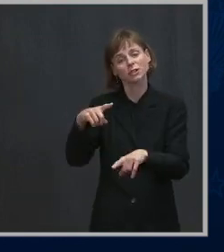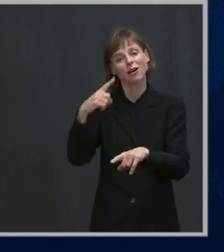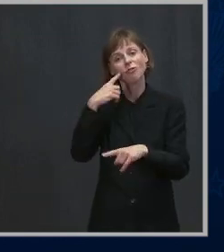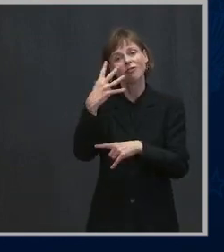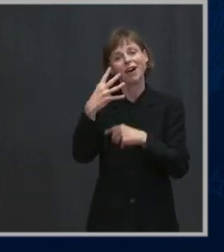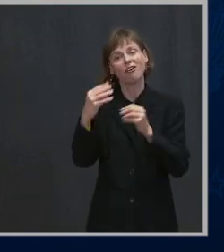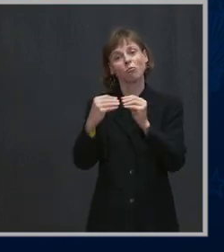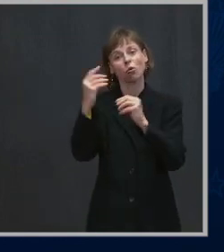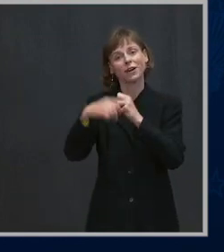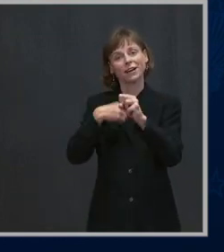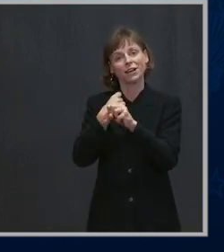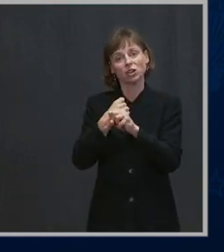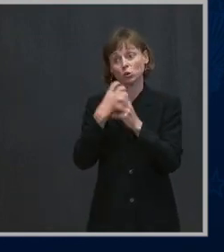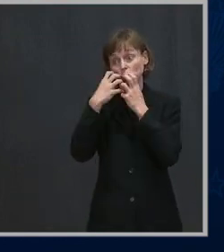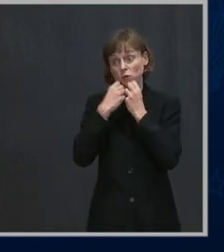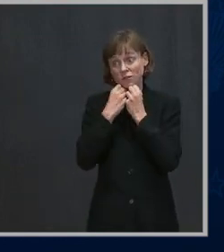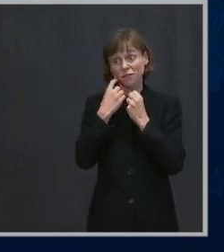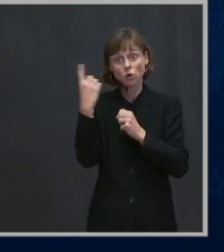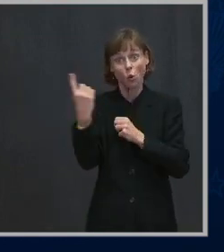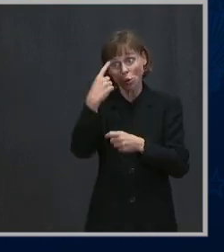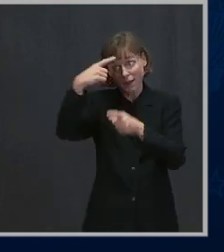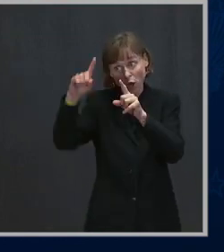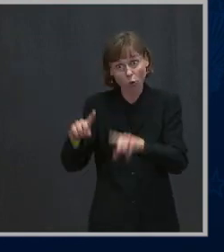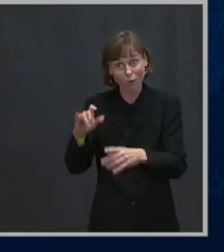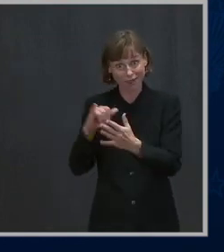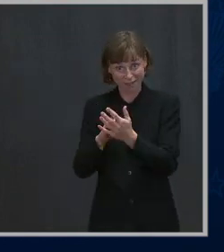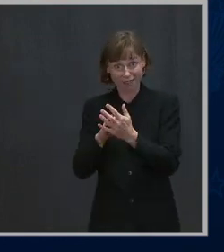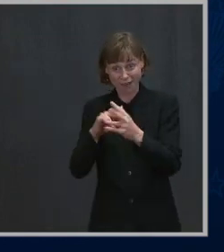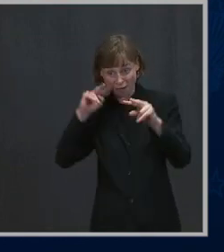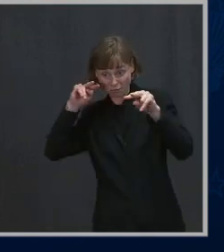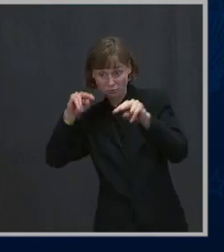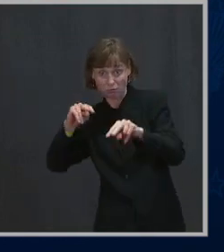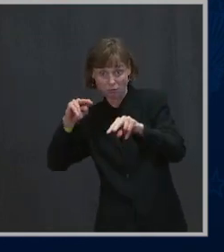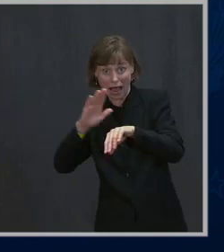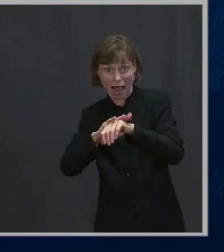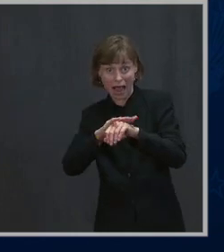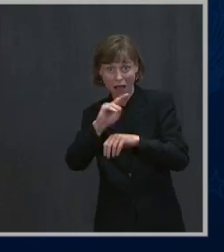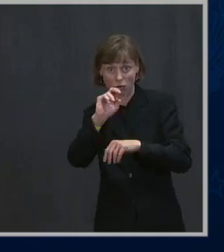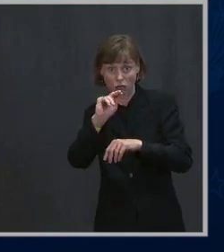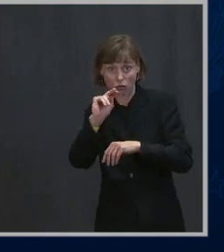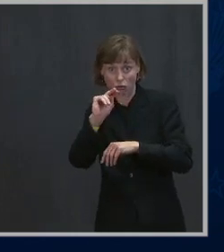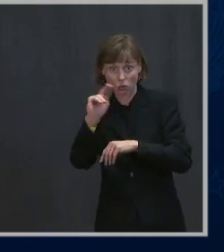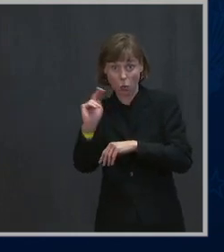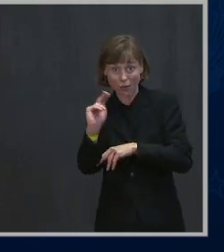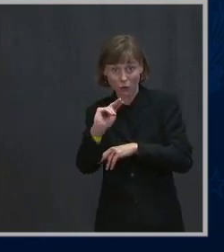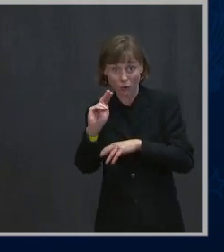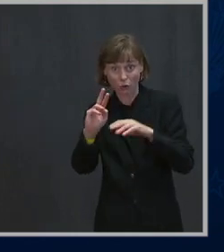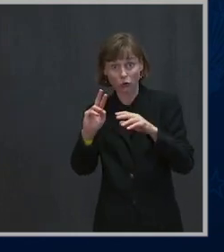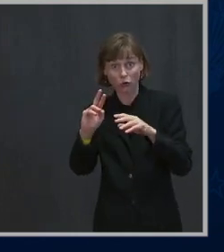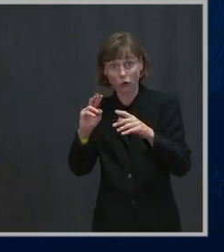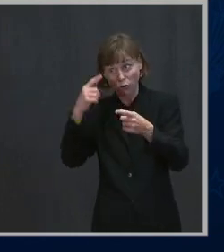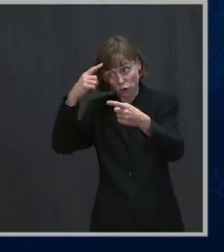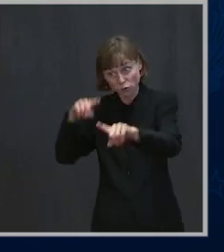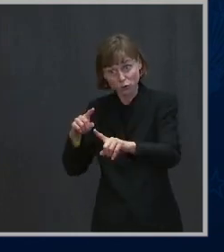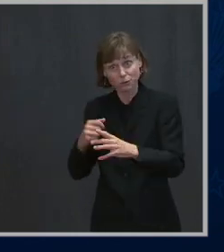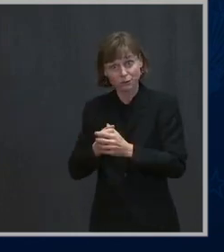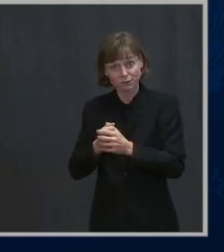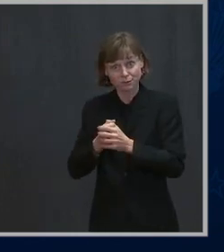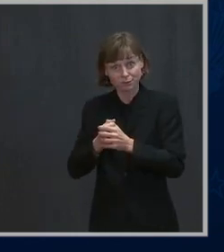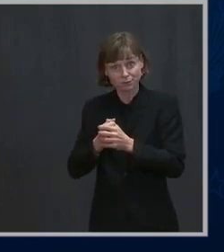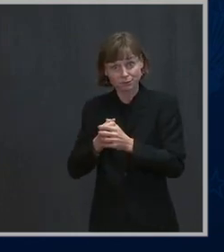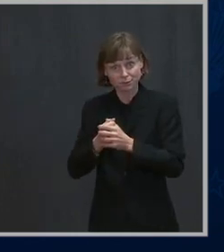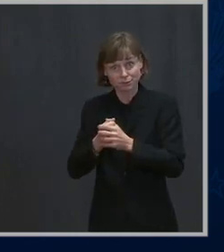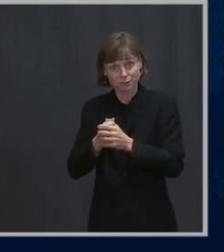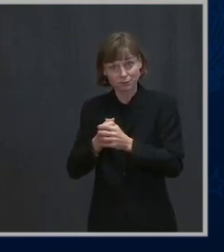between our countries safeguarding nuclear stability at the same time i made it clear to president